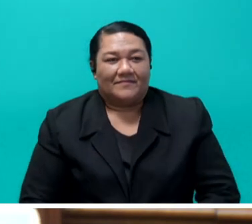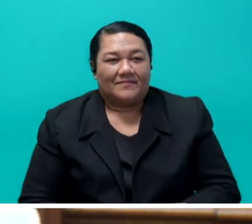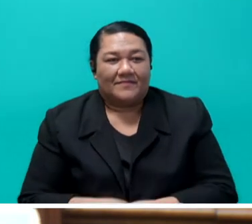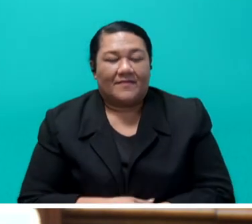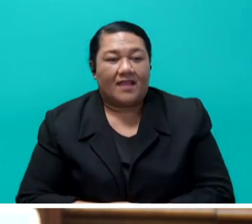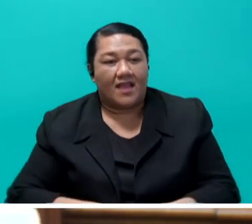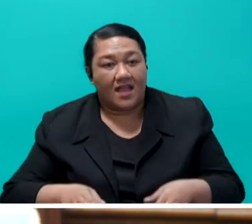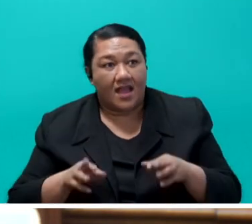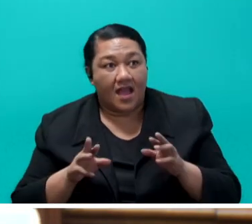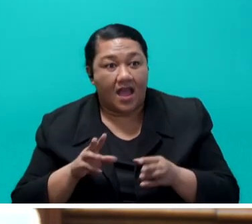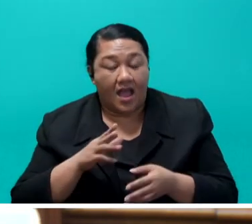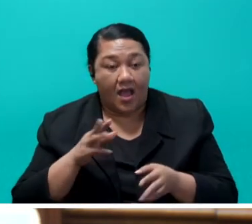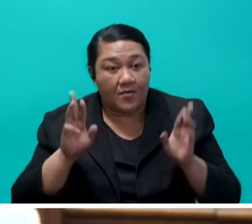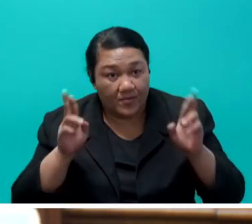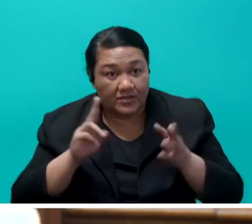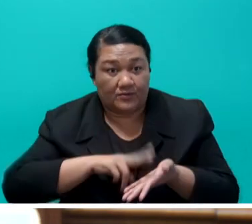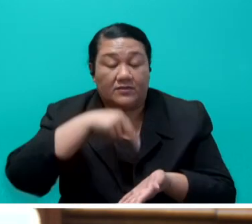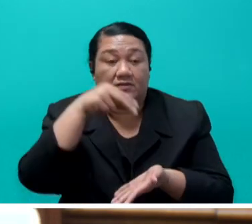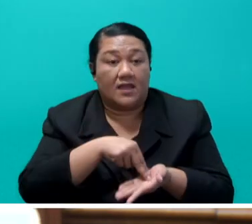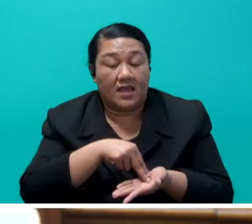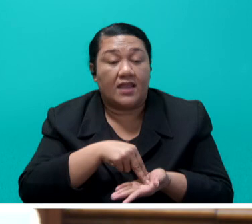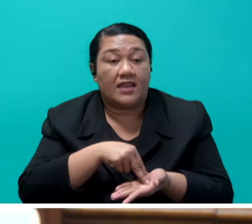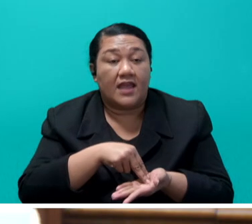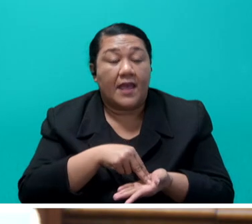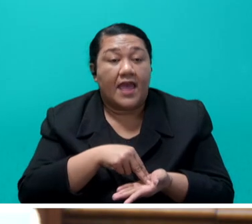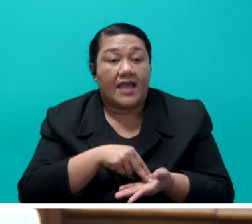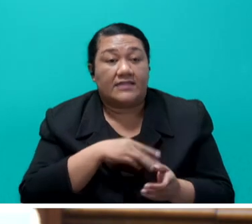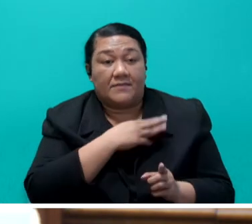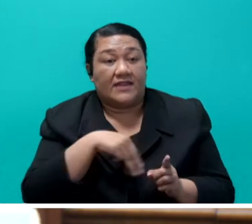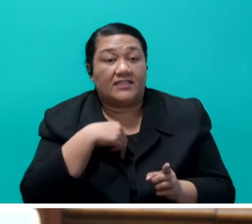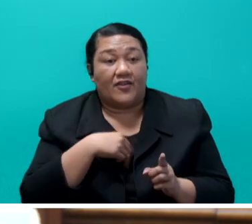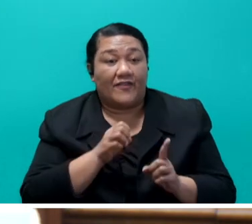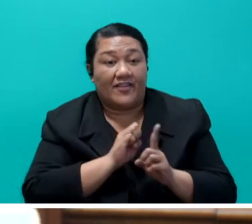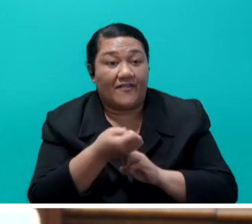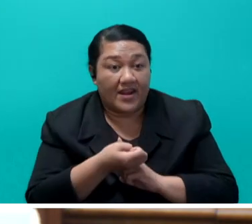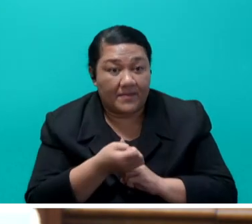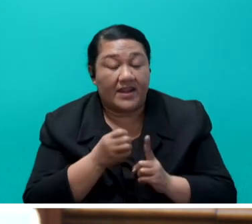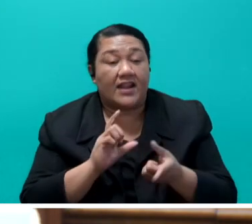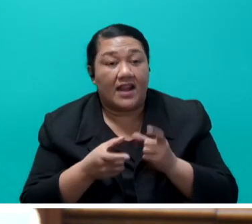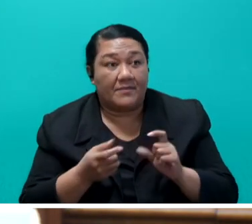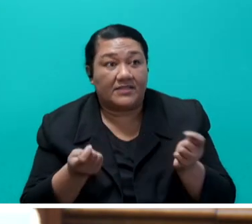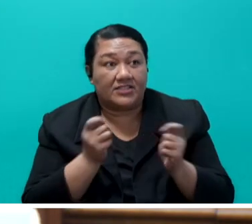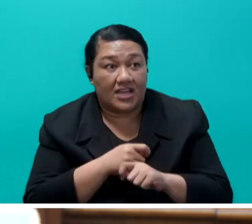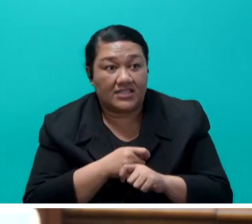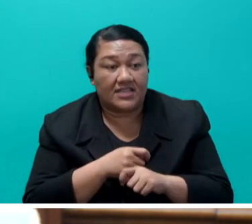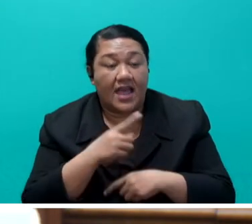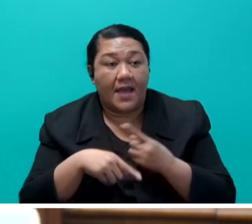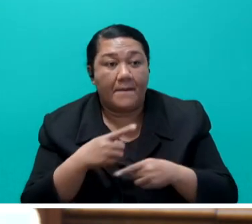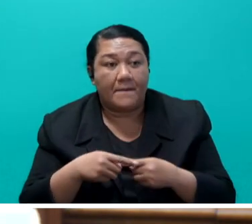as Minister for the Environment and Climate Change on the release of treated water from the